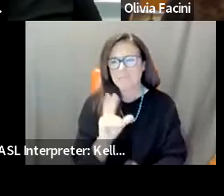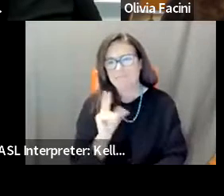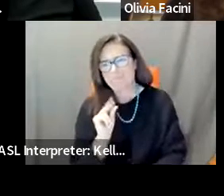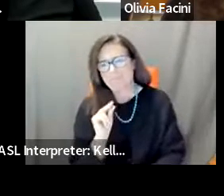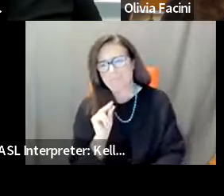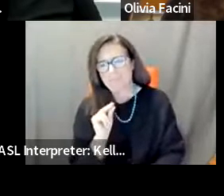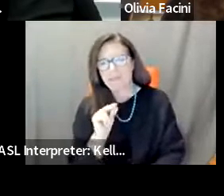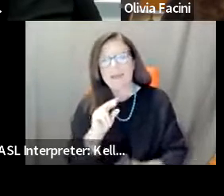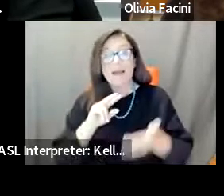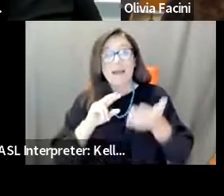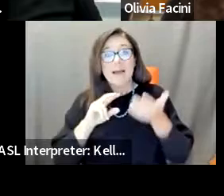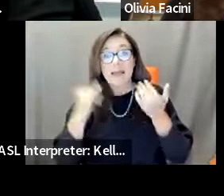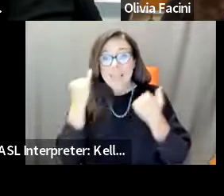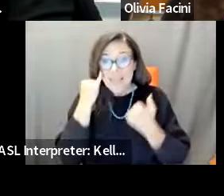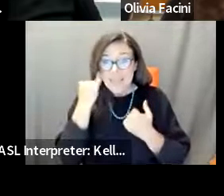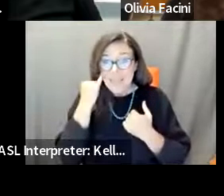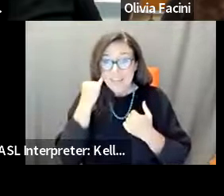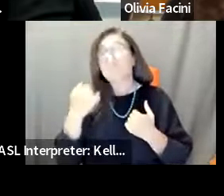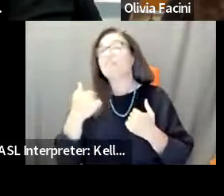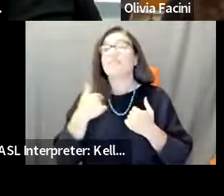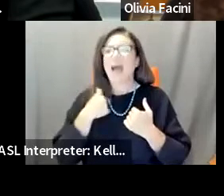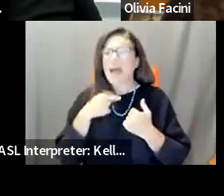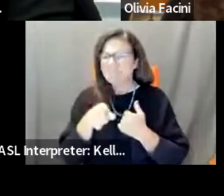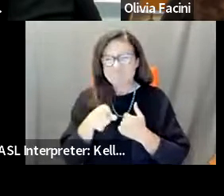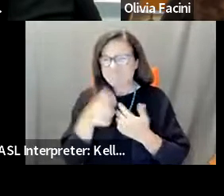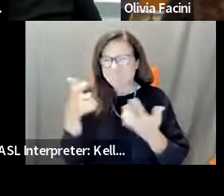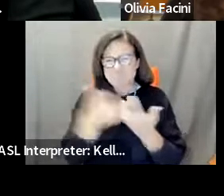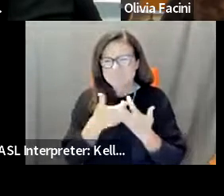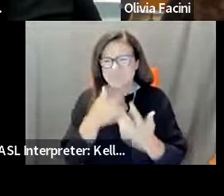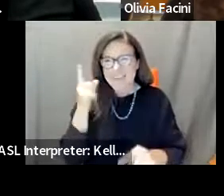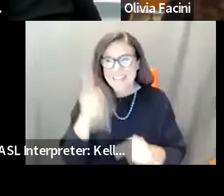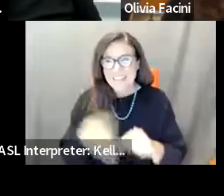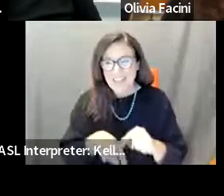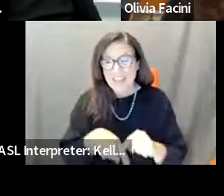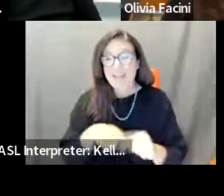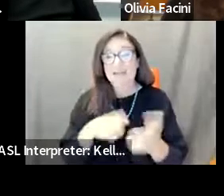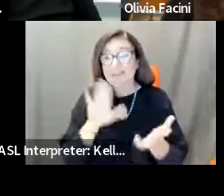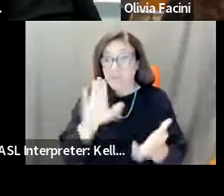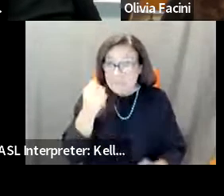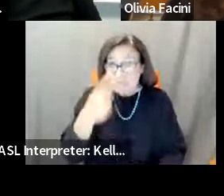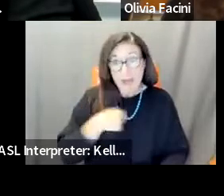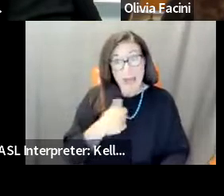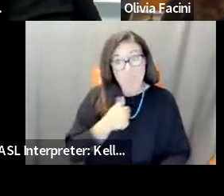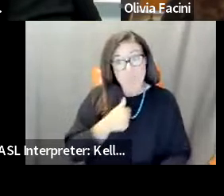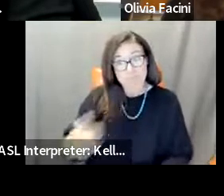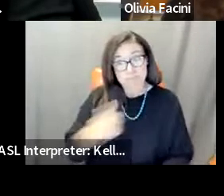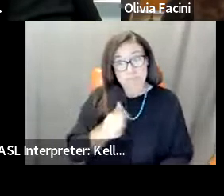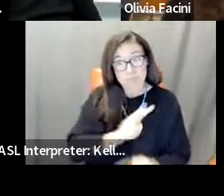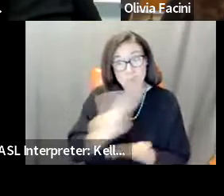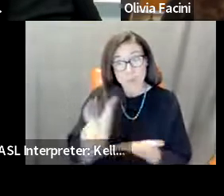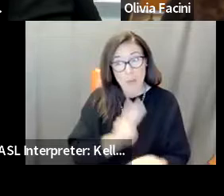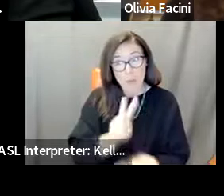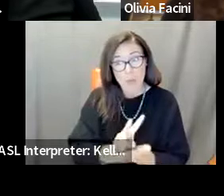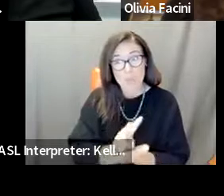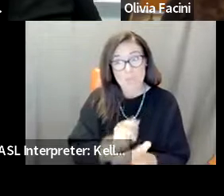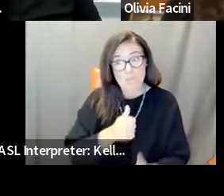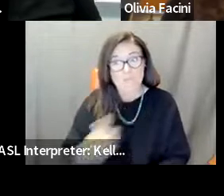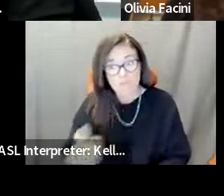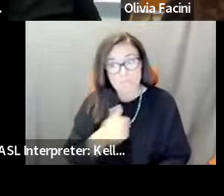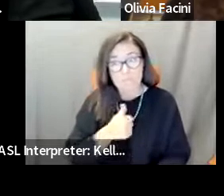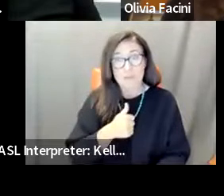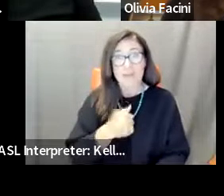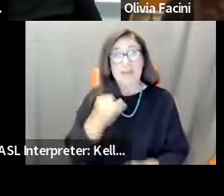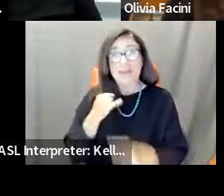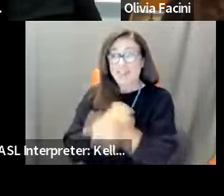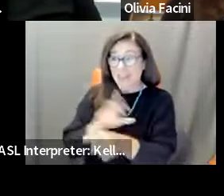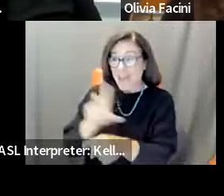a little over 2 hours to get from where I live to downtown Chicago to go see a show. If that date and time